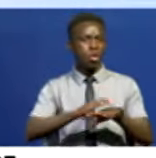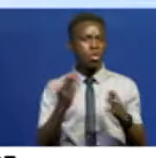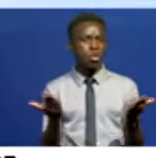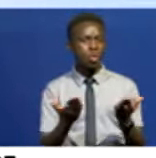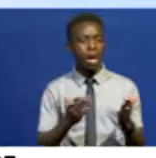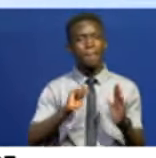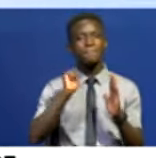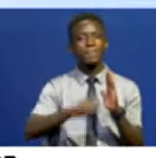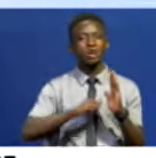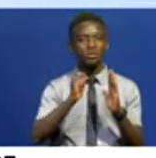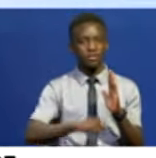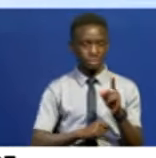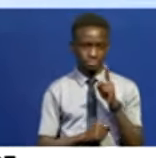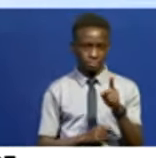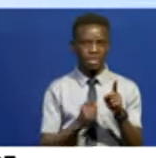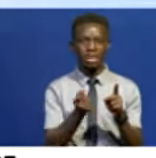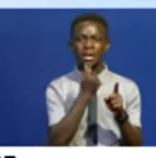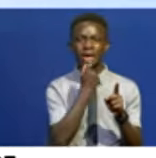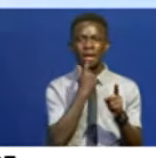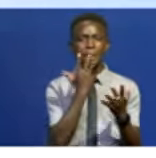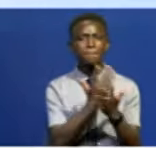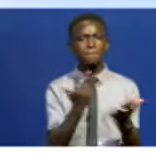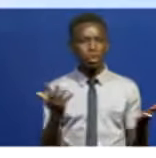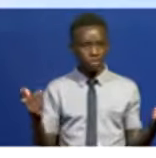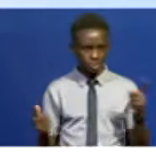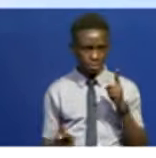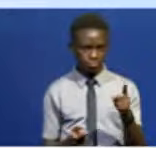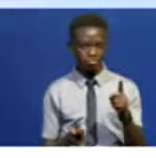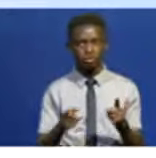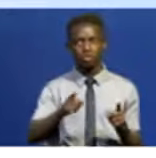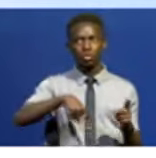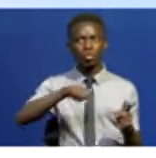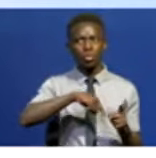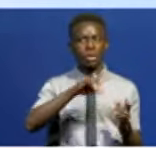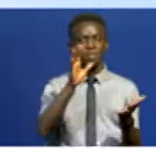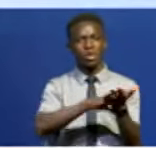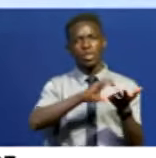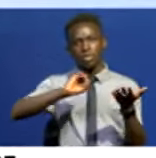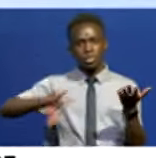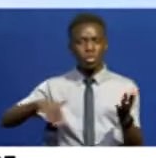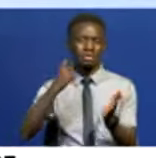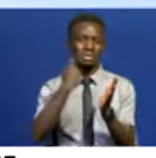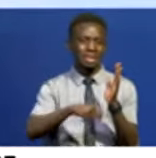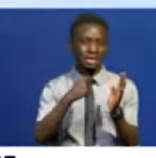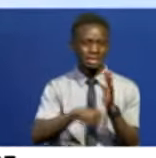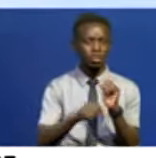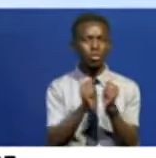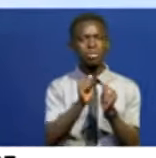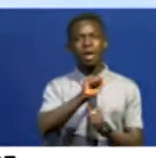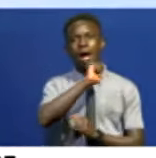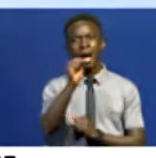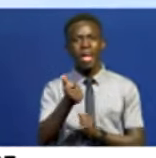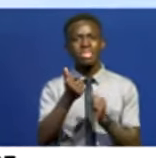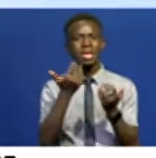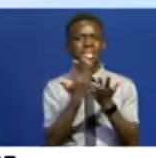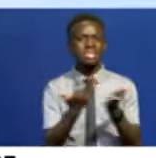manufacture of pharmaceutical products. We have removed taxes and other requirements on